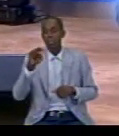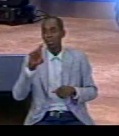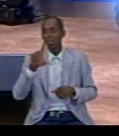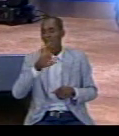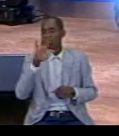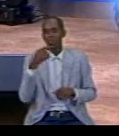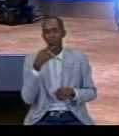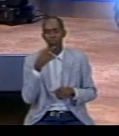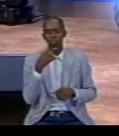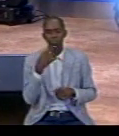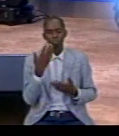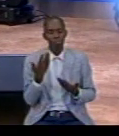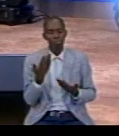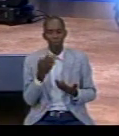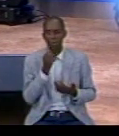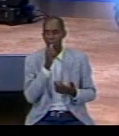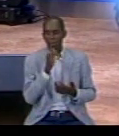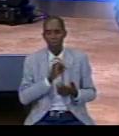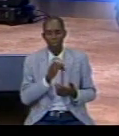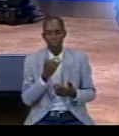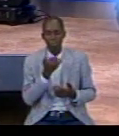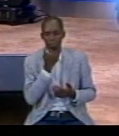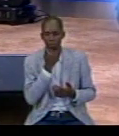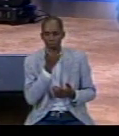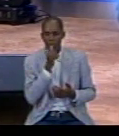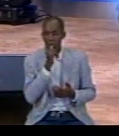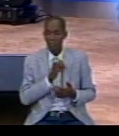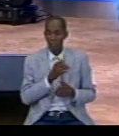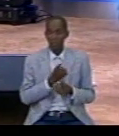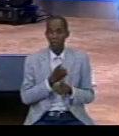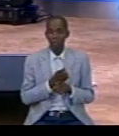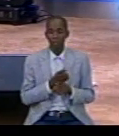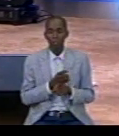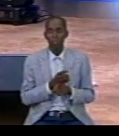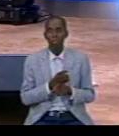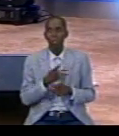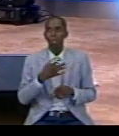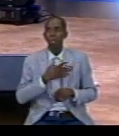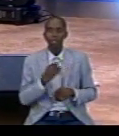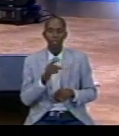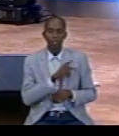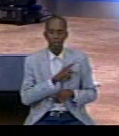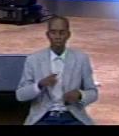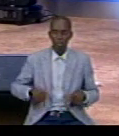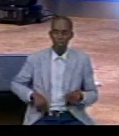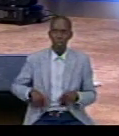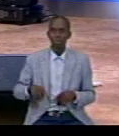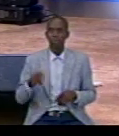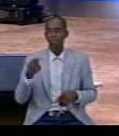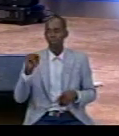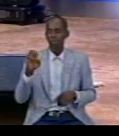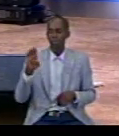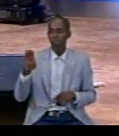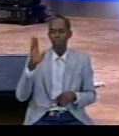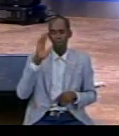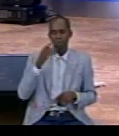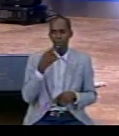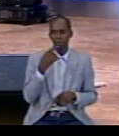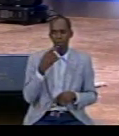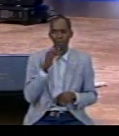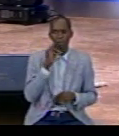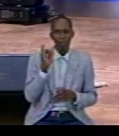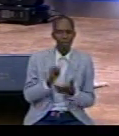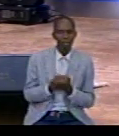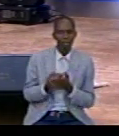right. Daniel did not say, is that so? That would mean that he wasn't sure, but he was very sure. And